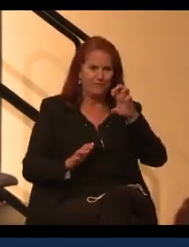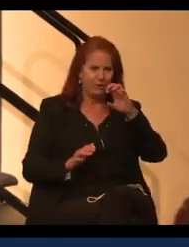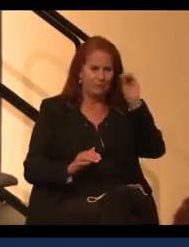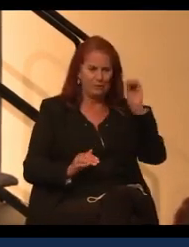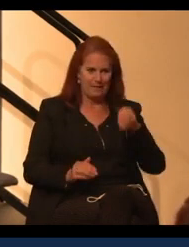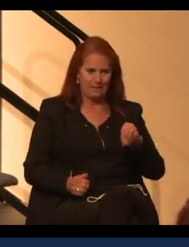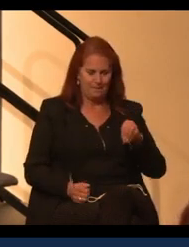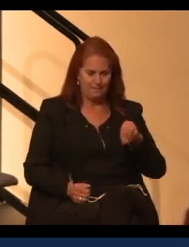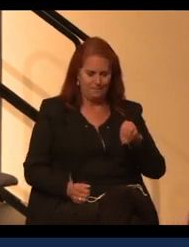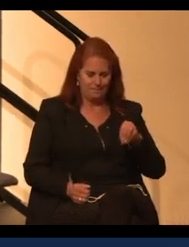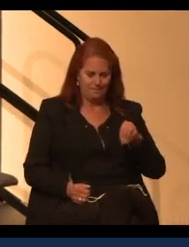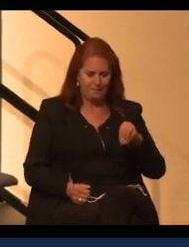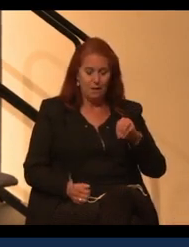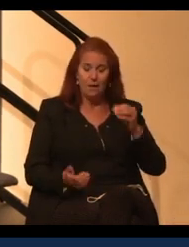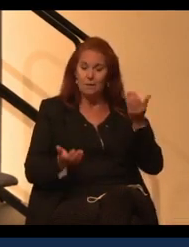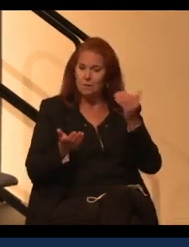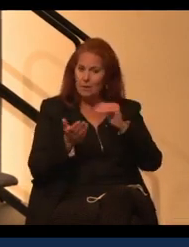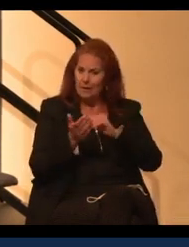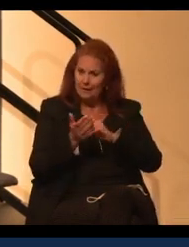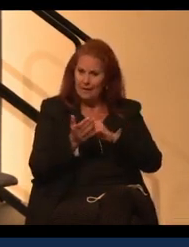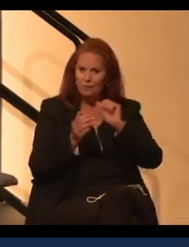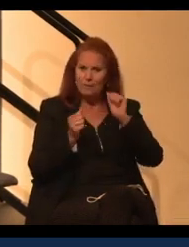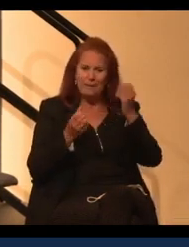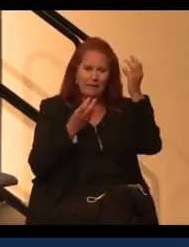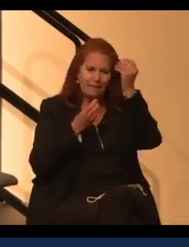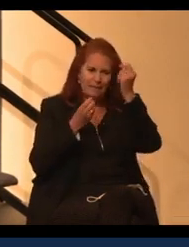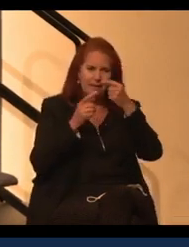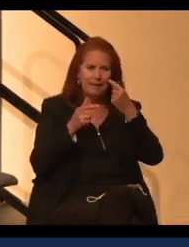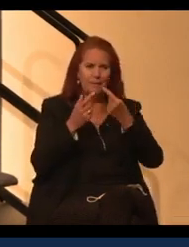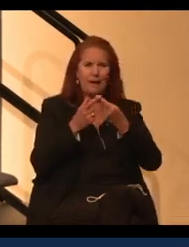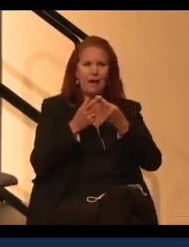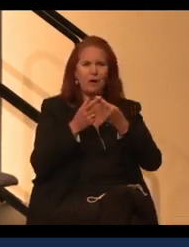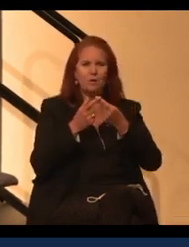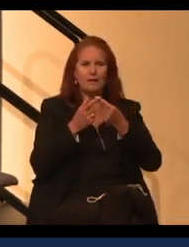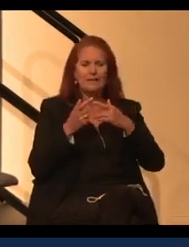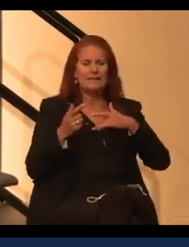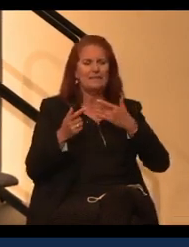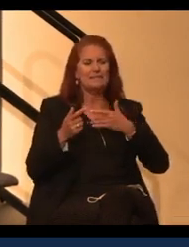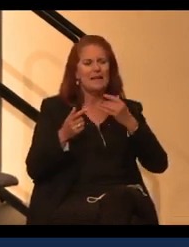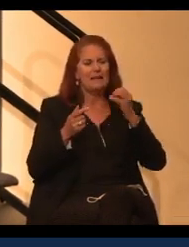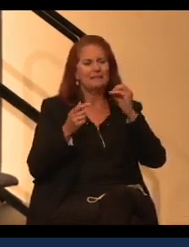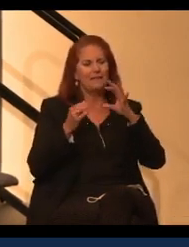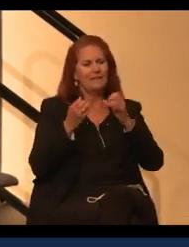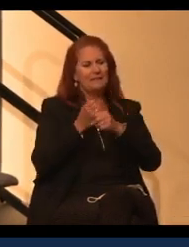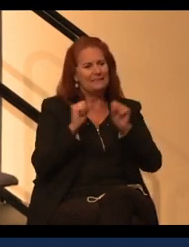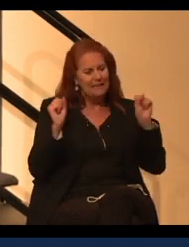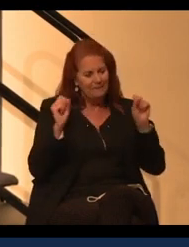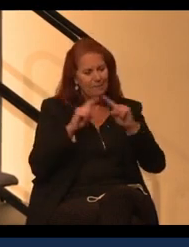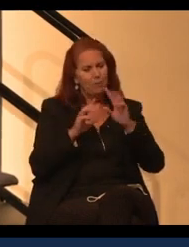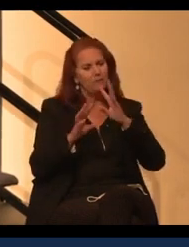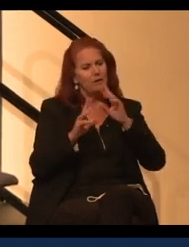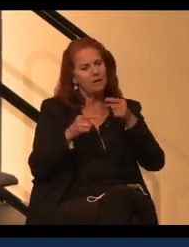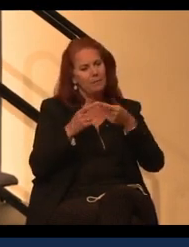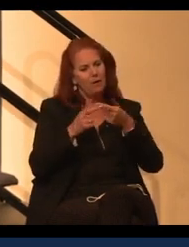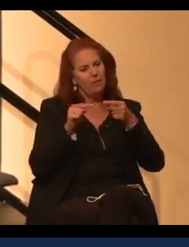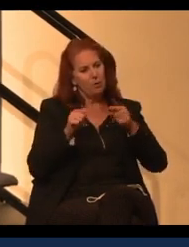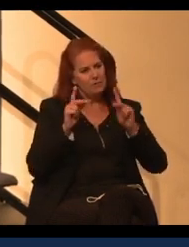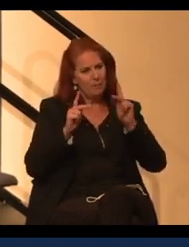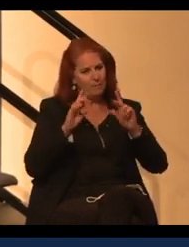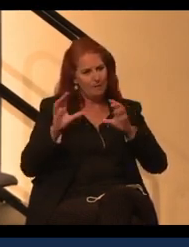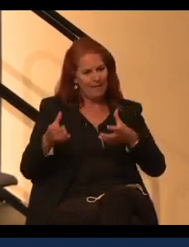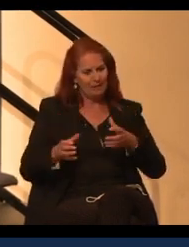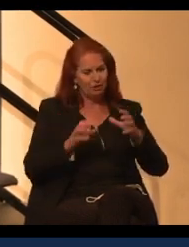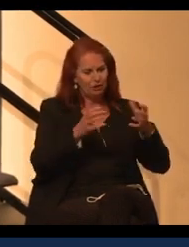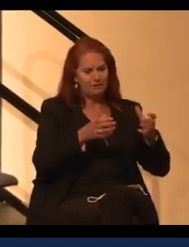500%. So again, we may think about an overall sense of safety, but when it comes to these particular